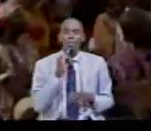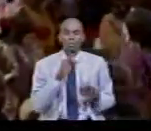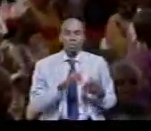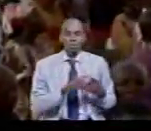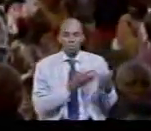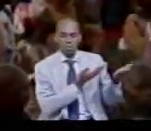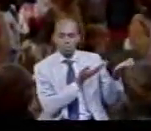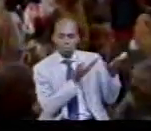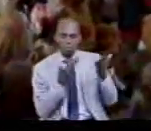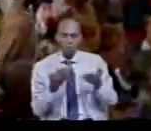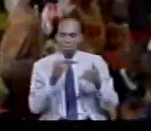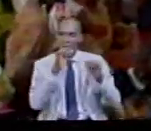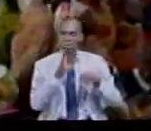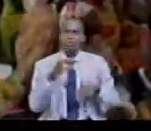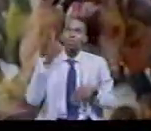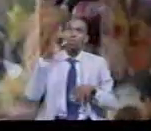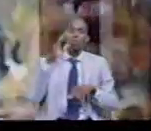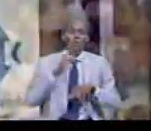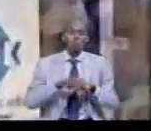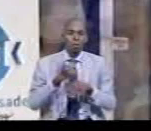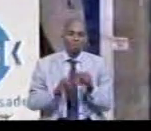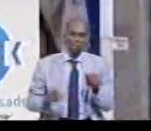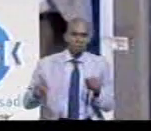for everybody globally.